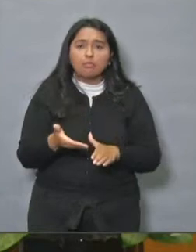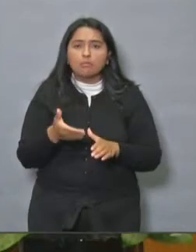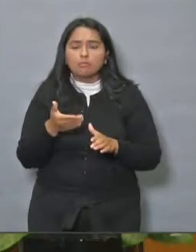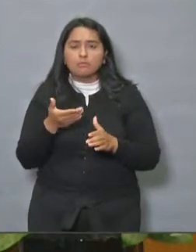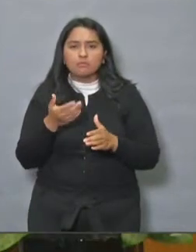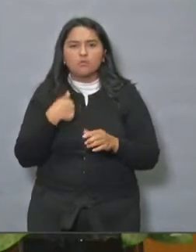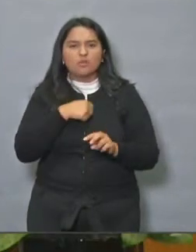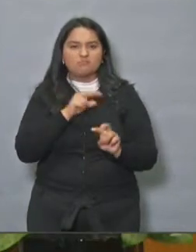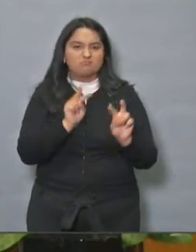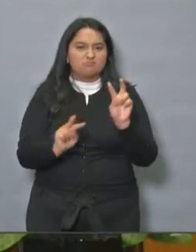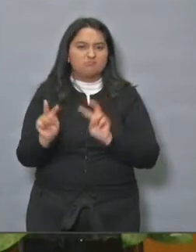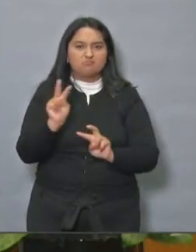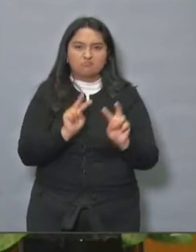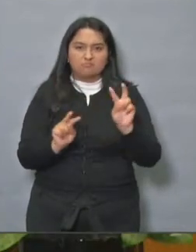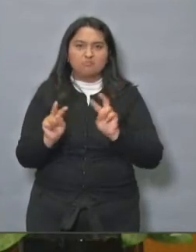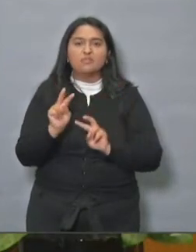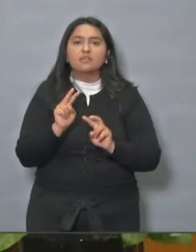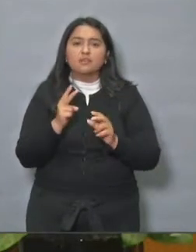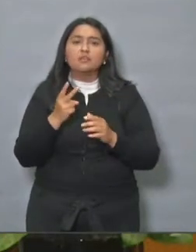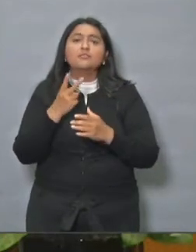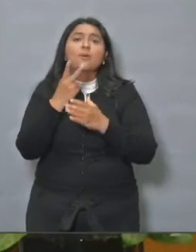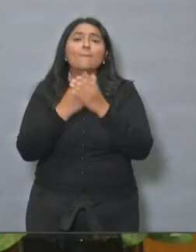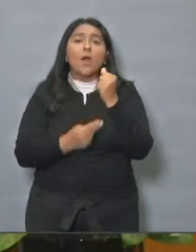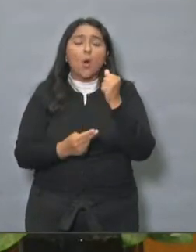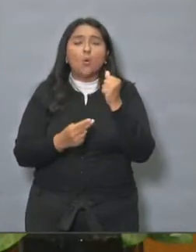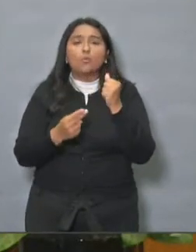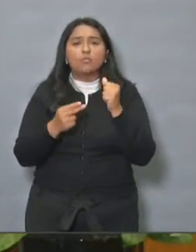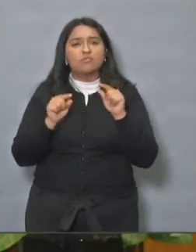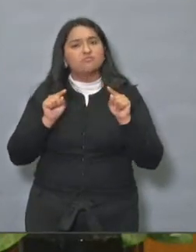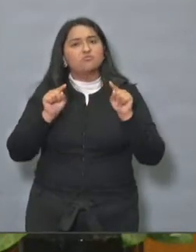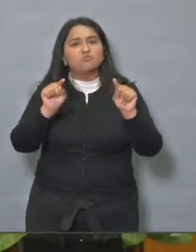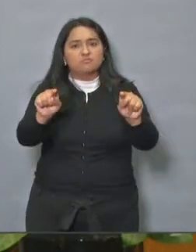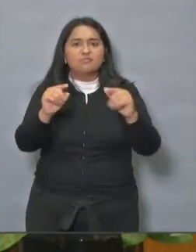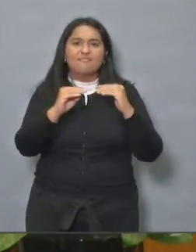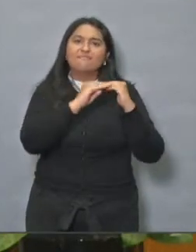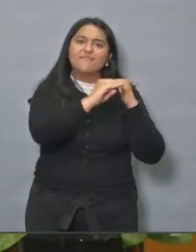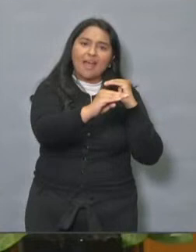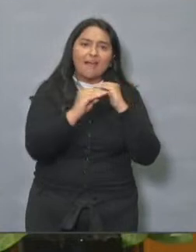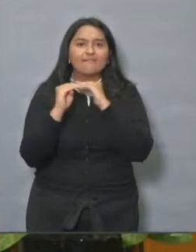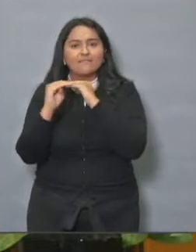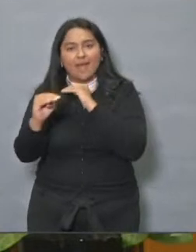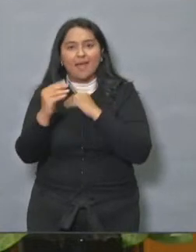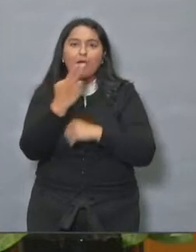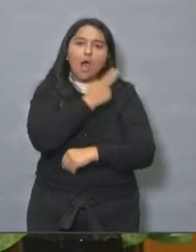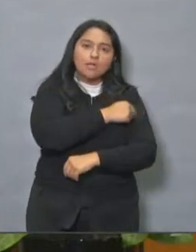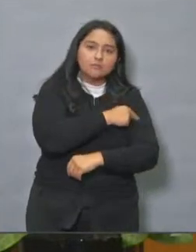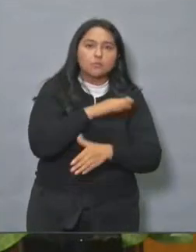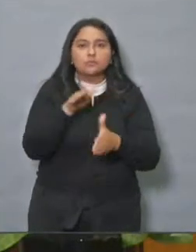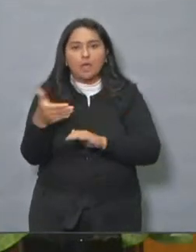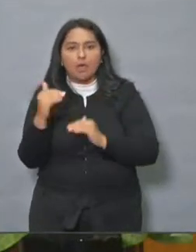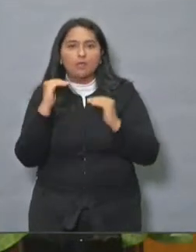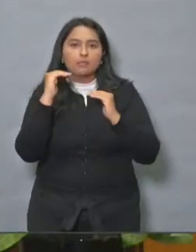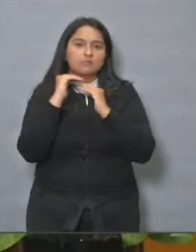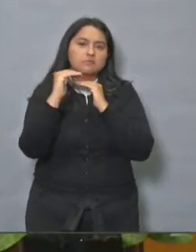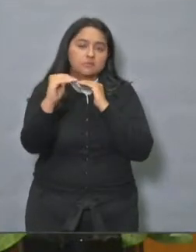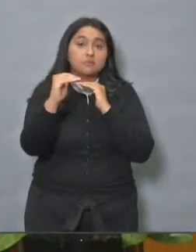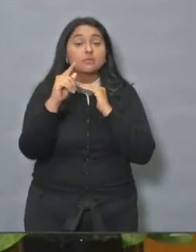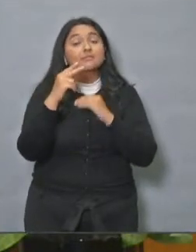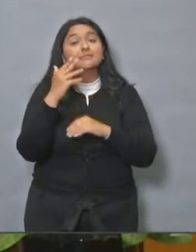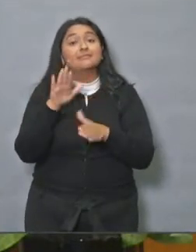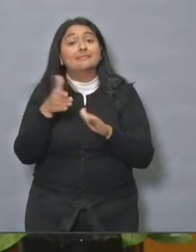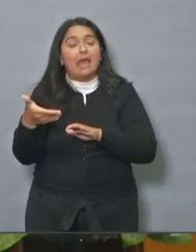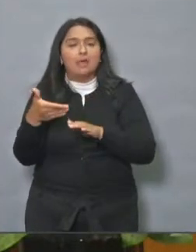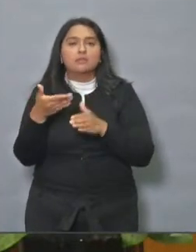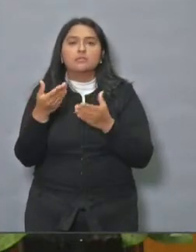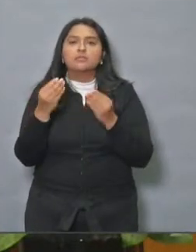seen, our trajectory on both remains either flat with hospitalizations, for example, or we're trending down on deaths, which is the